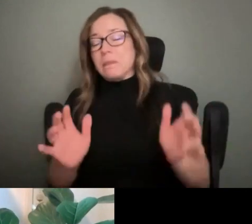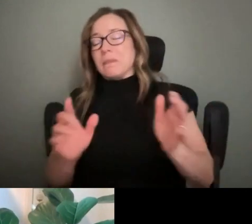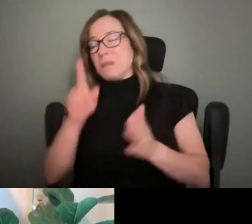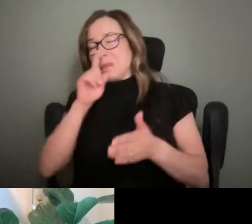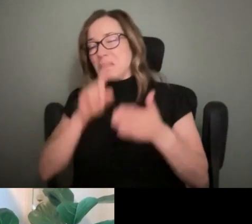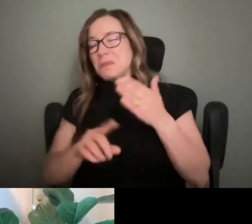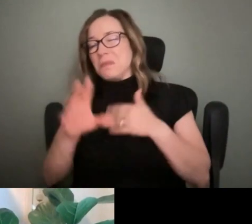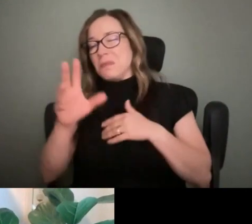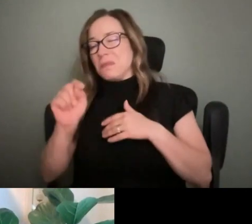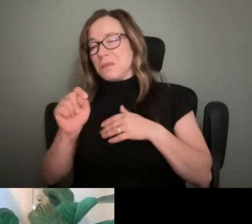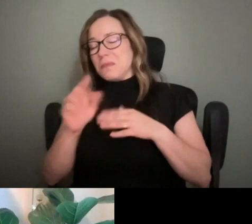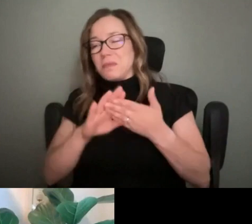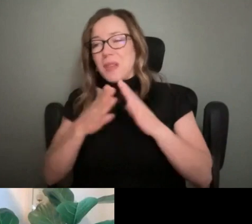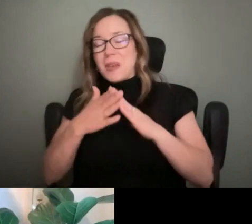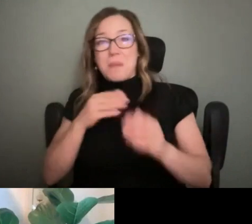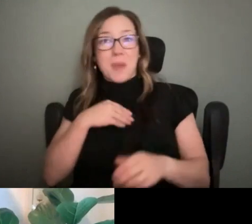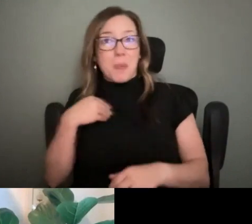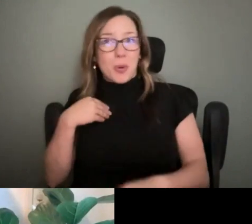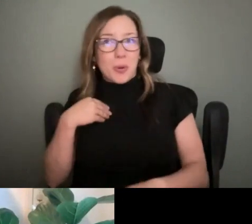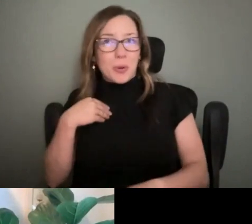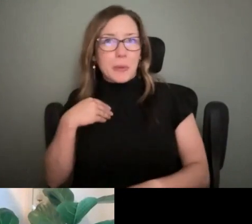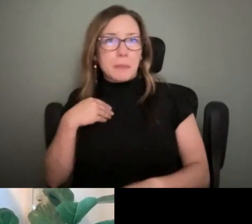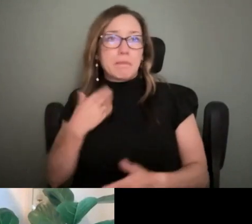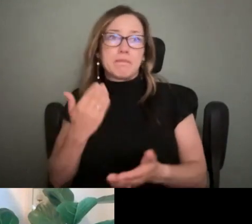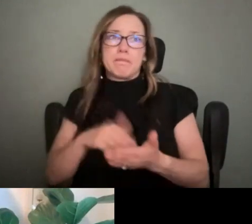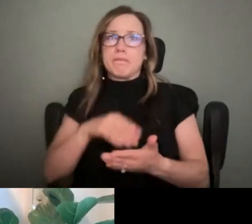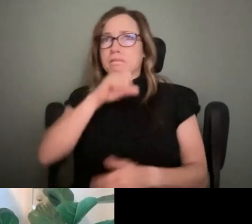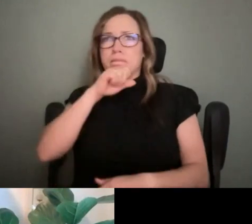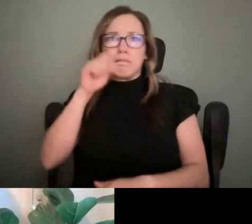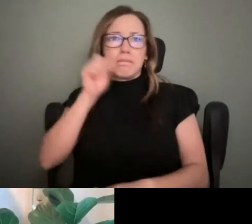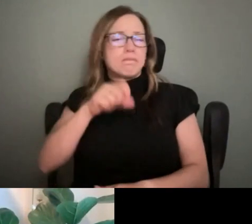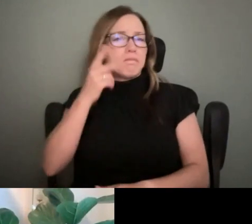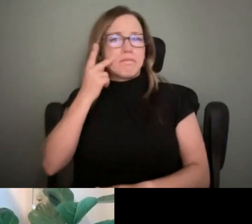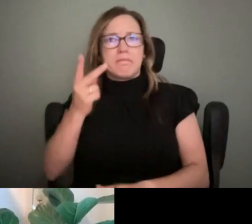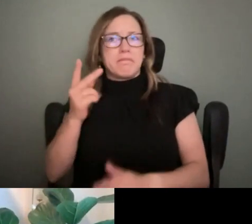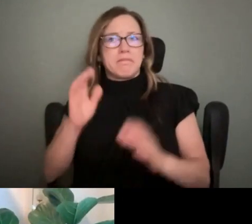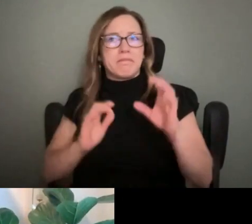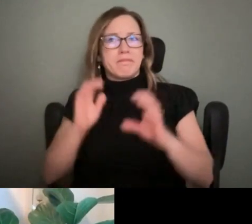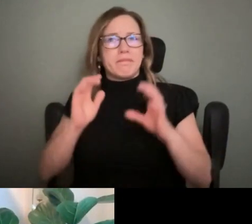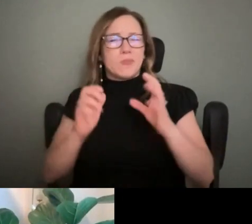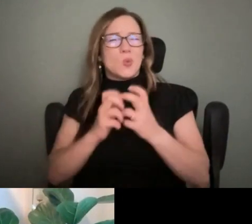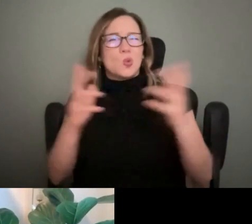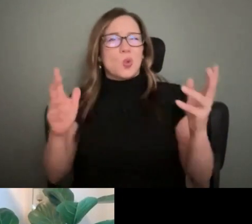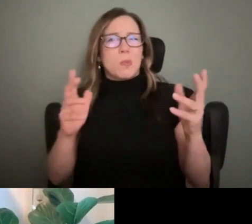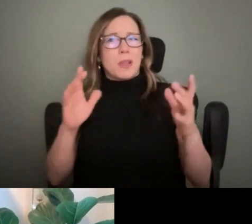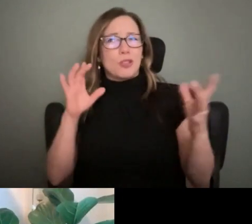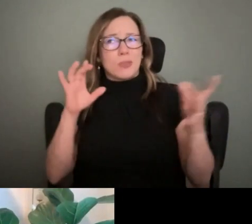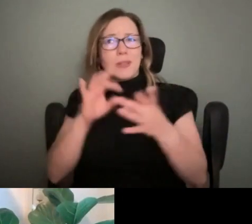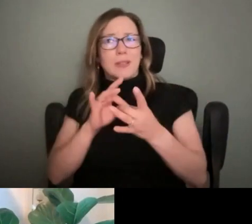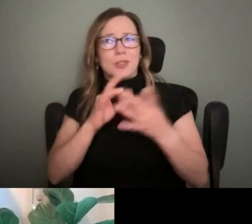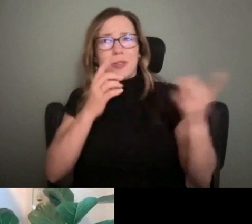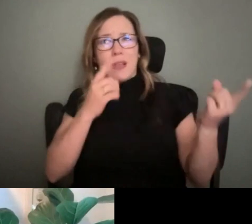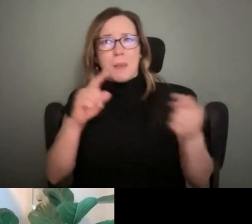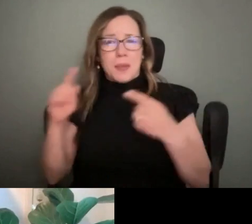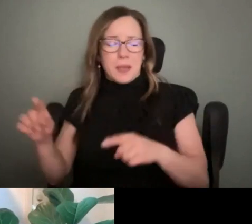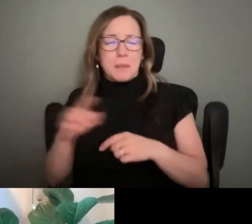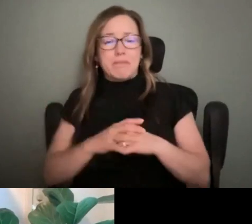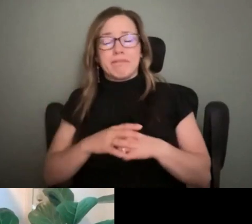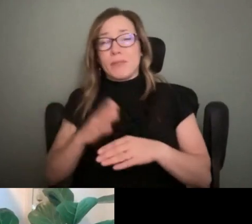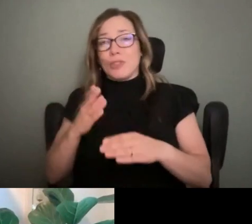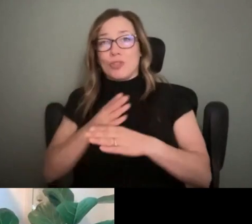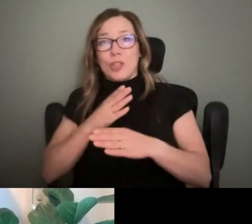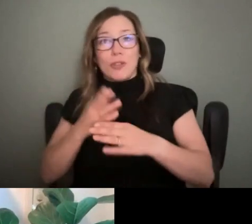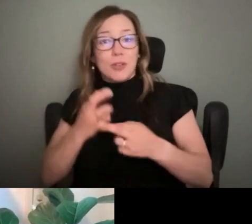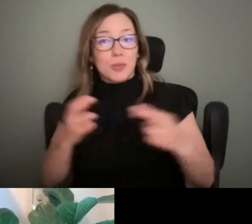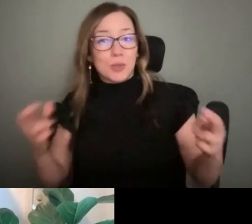out and become a member. Again, I've loved seeing the chat. There's just so much connection happening in the chat, and people are sharing